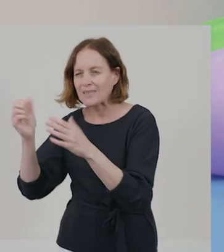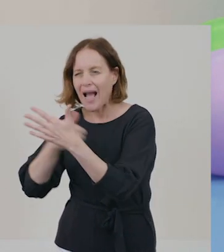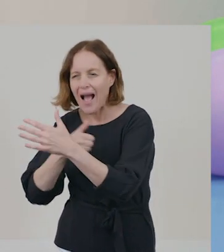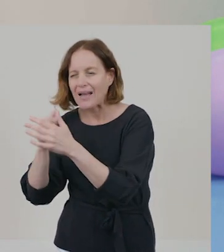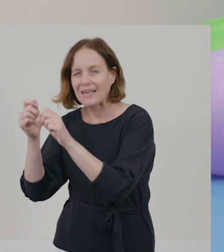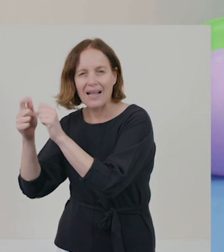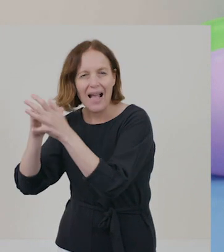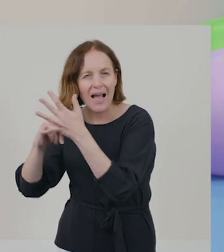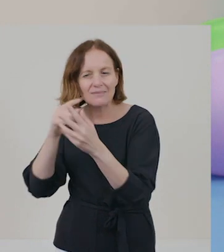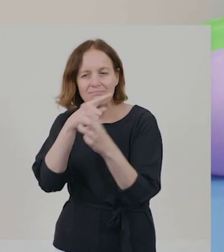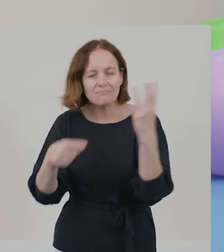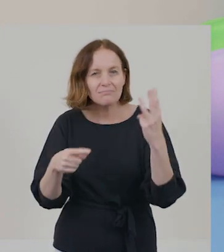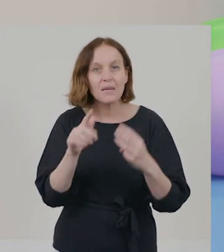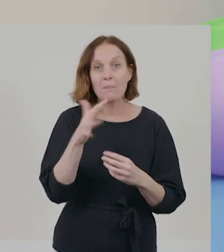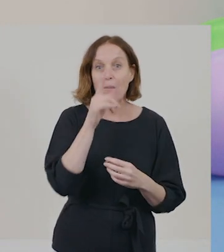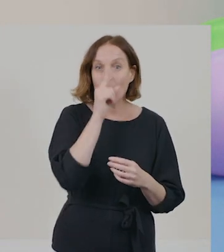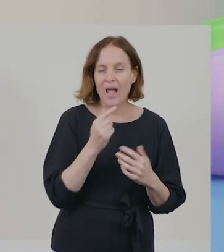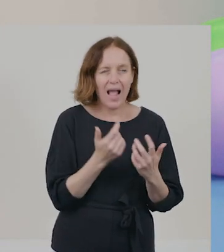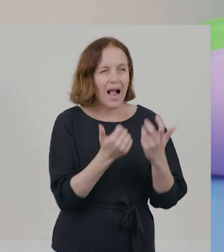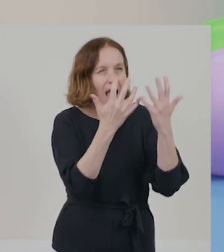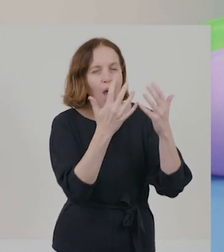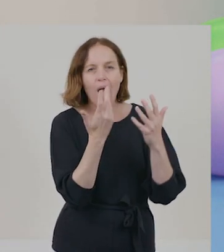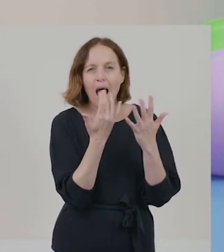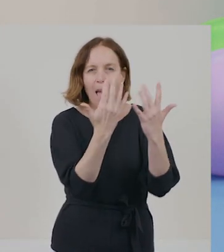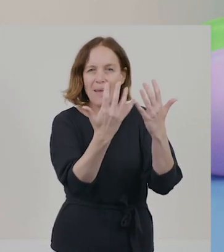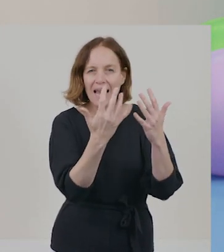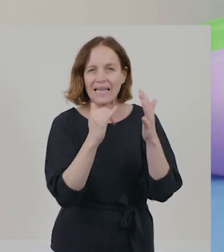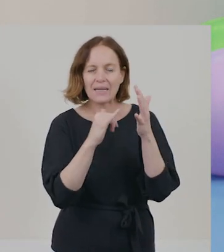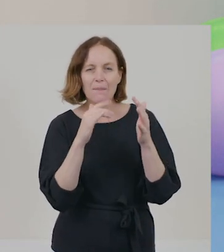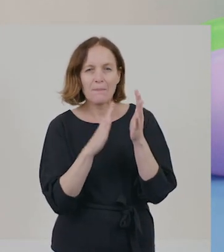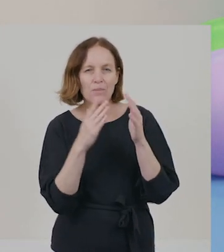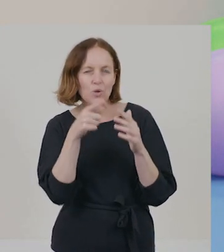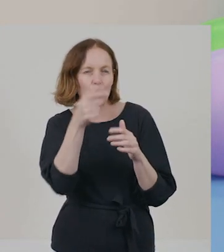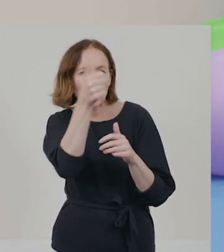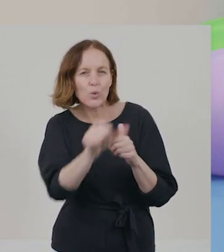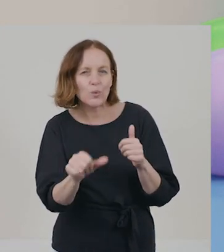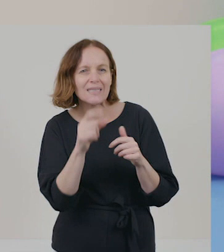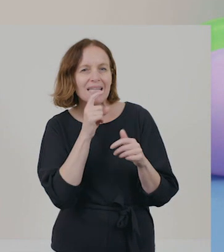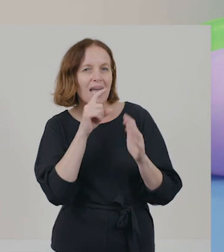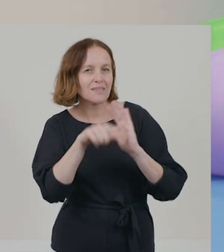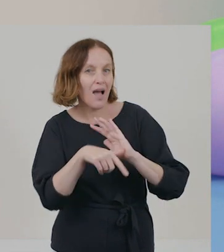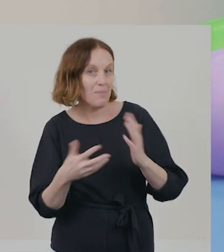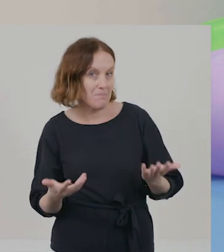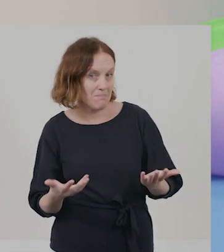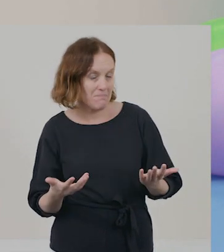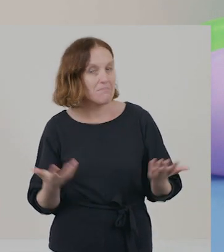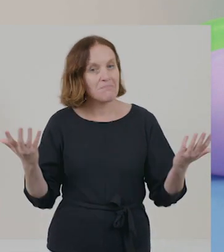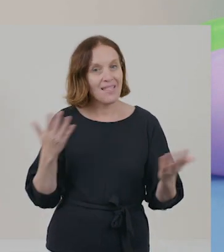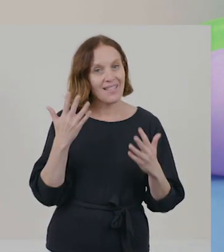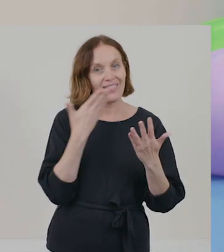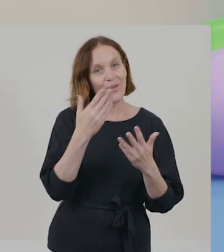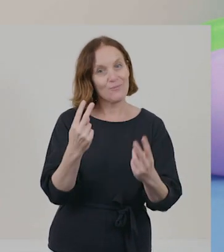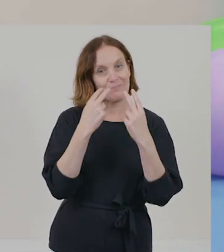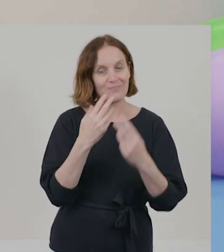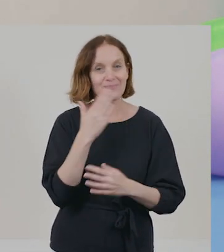liquids and gases. Or perhaps you can count how many of each state of matter you use at dinner time. Thanks for